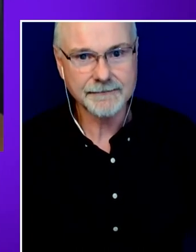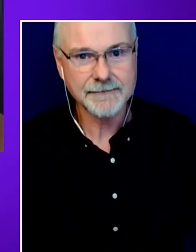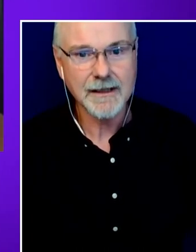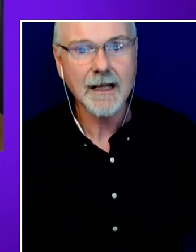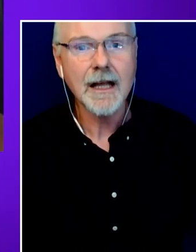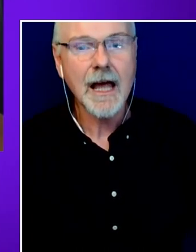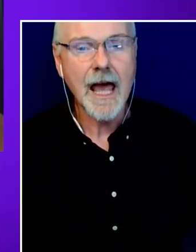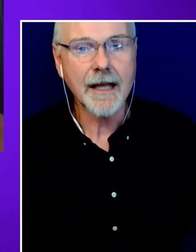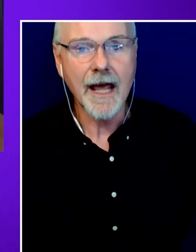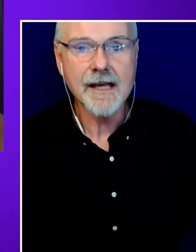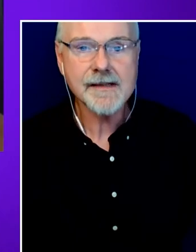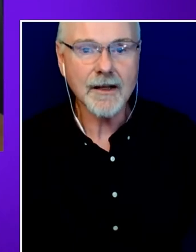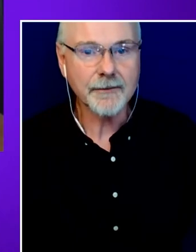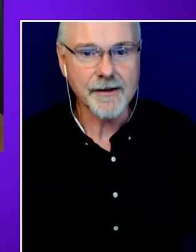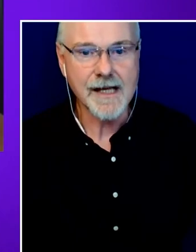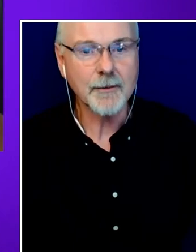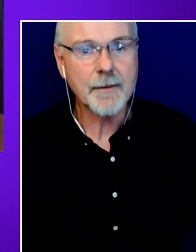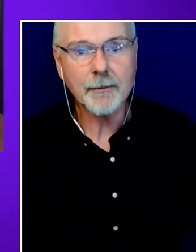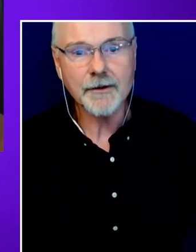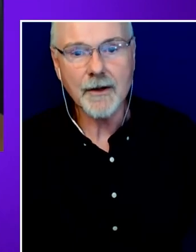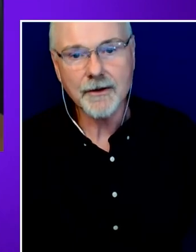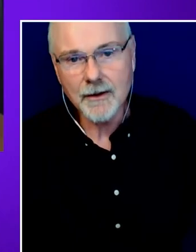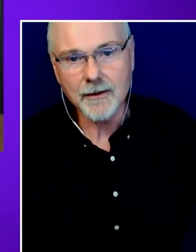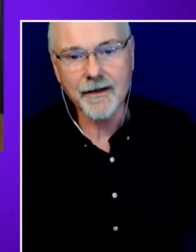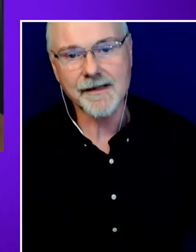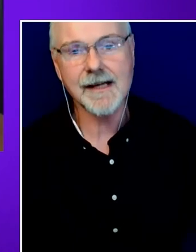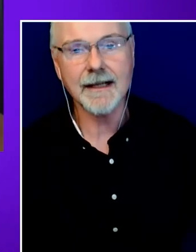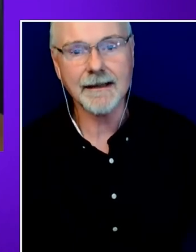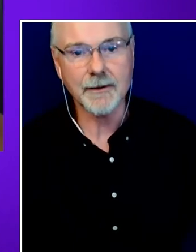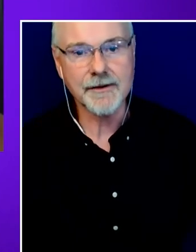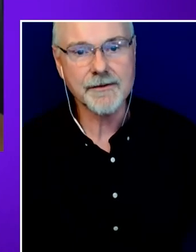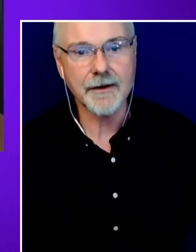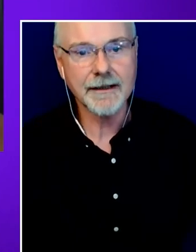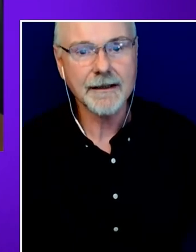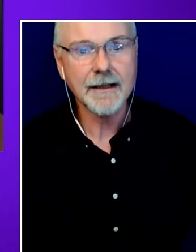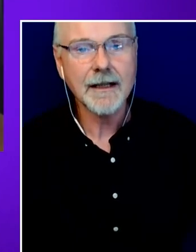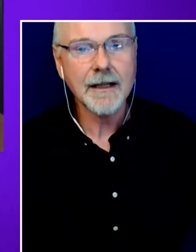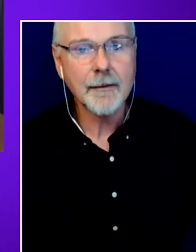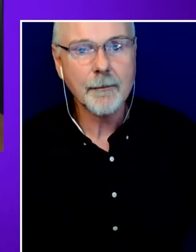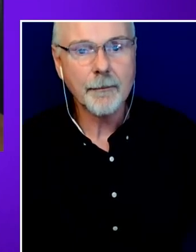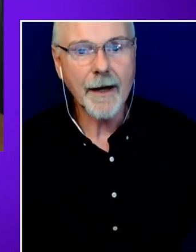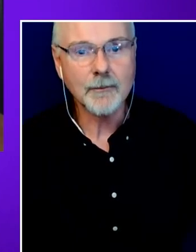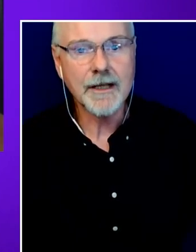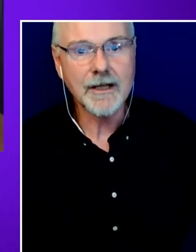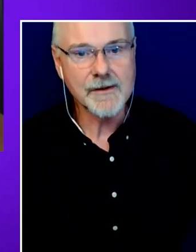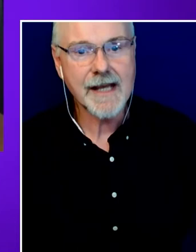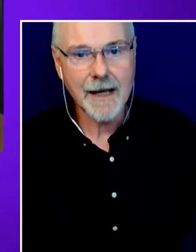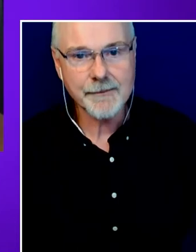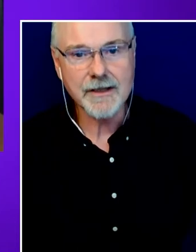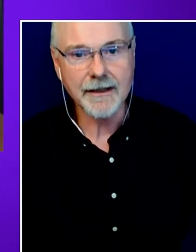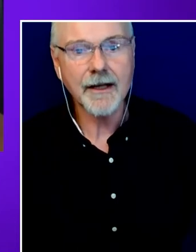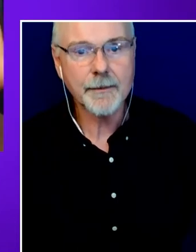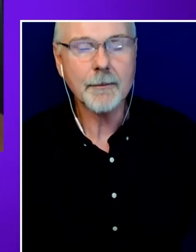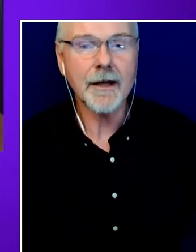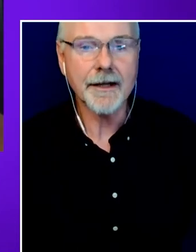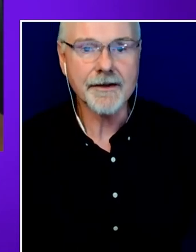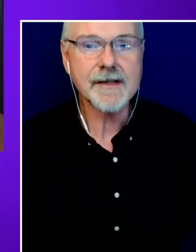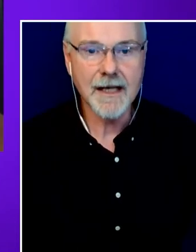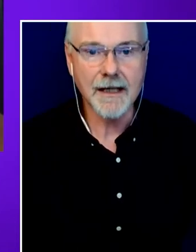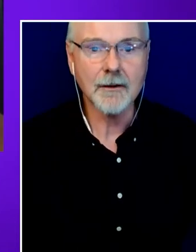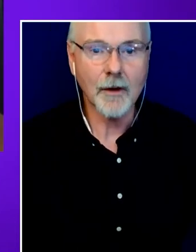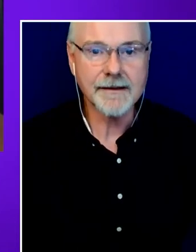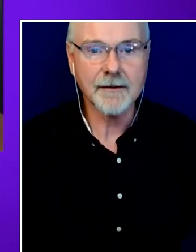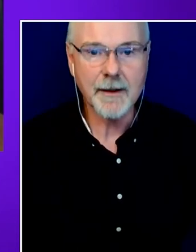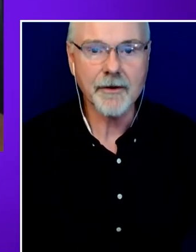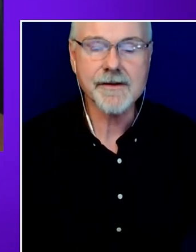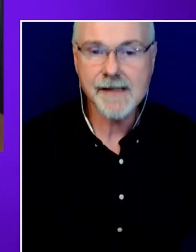captioning. And ASL, for example, people don't know American Sign Language, right? But we could use captioning to help people